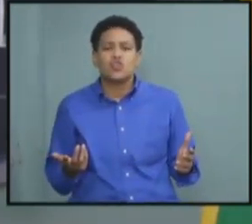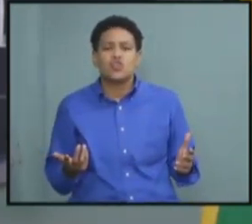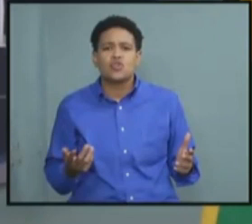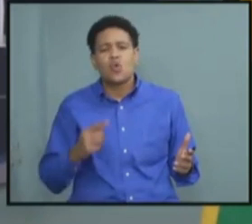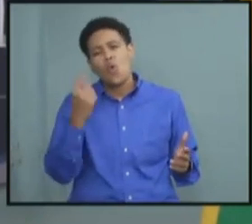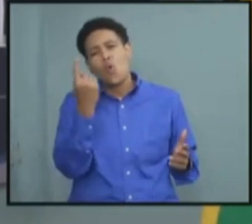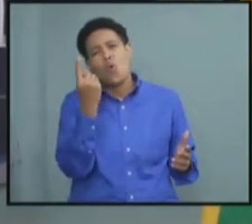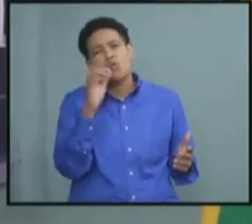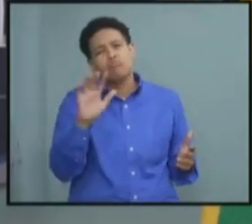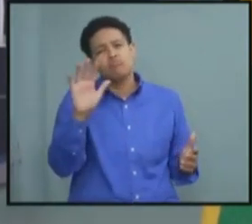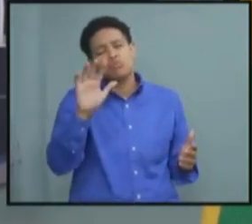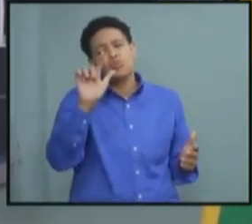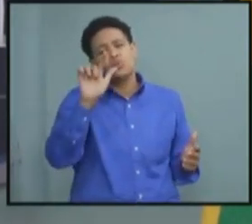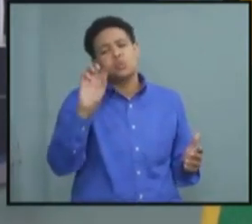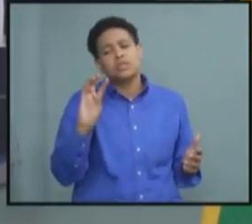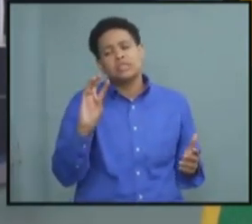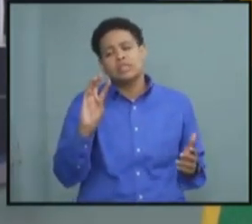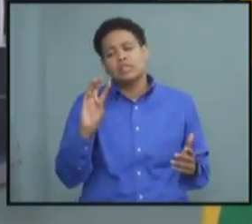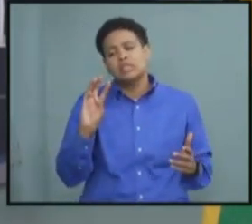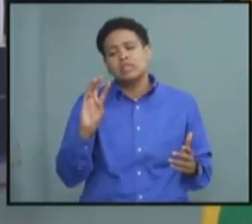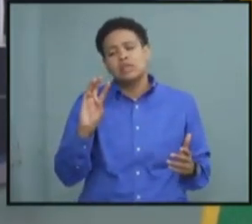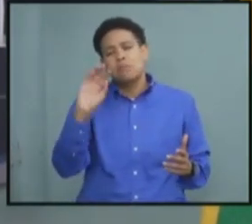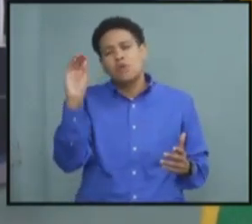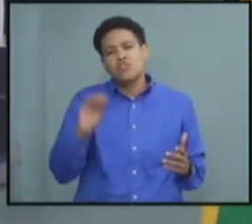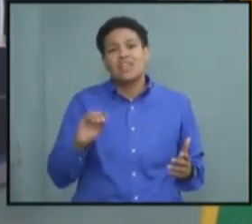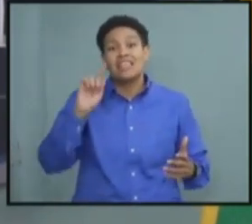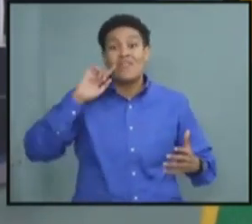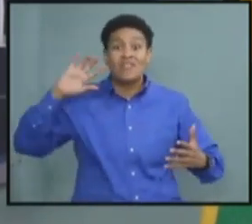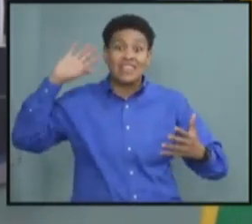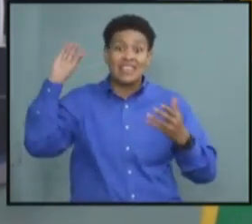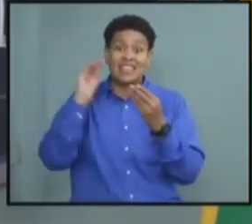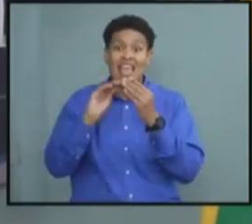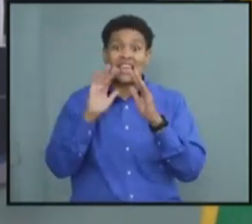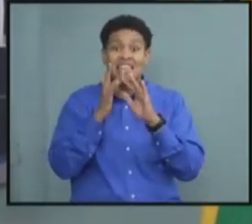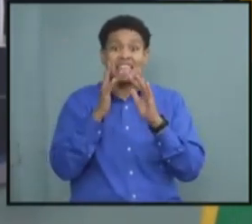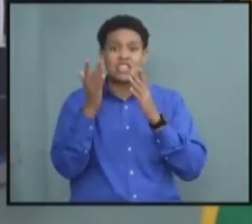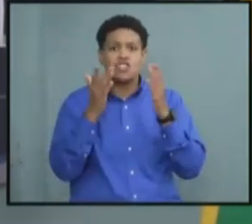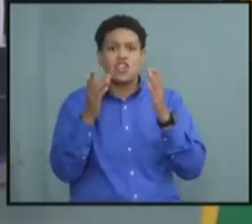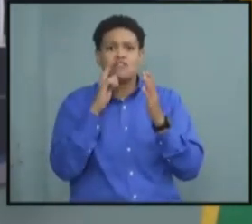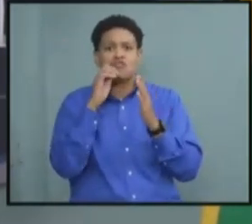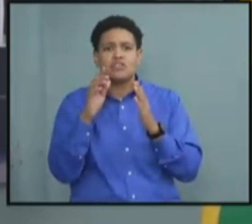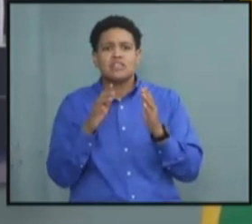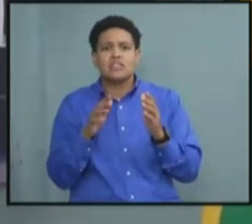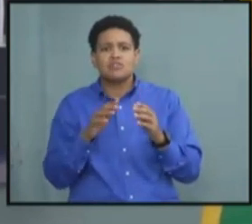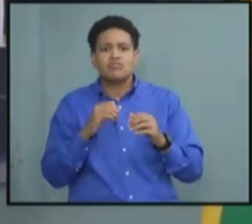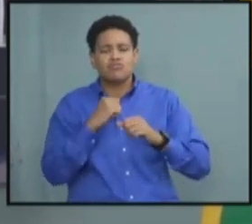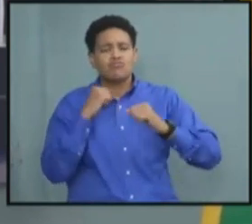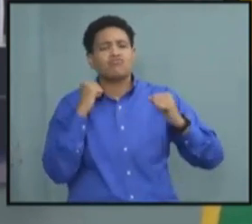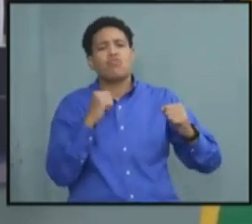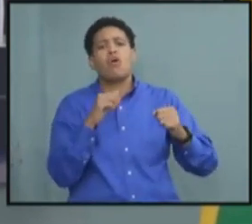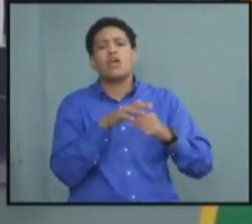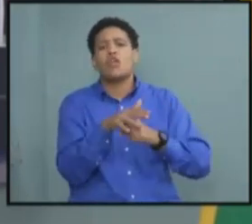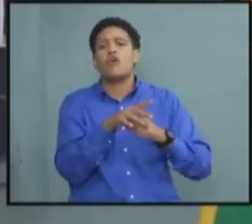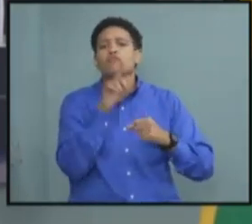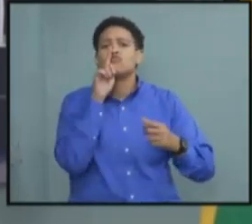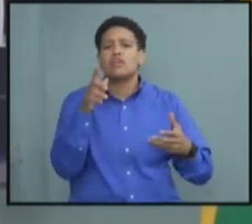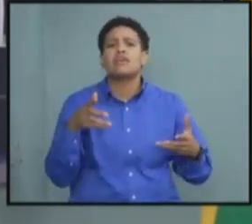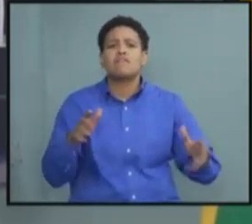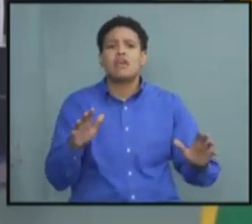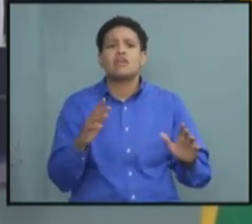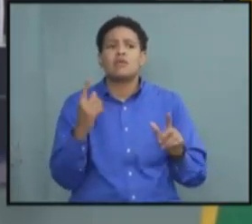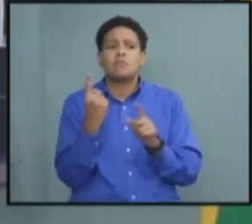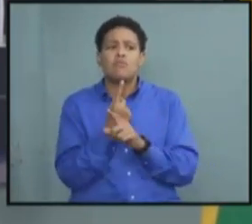about 26% of the entire internet service was stable enough to facilitate